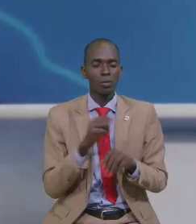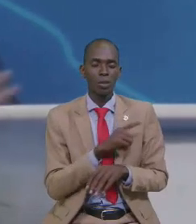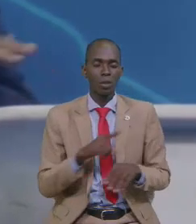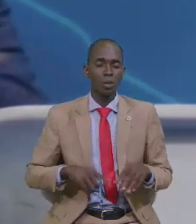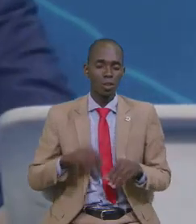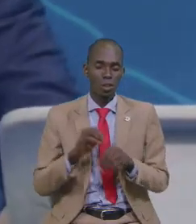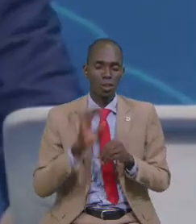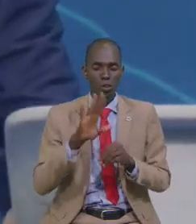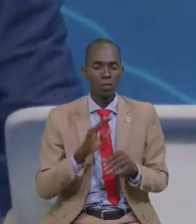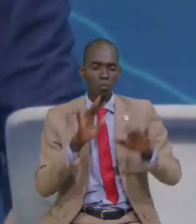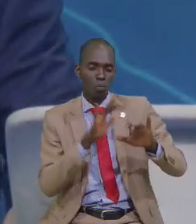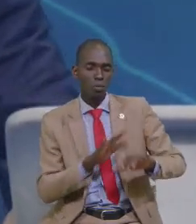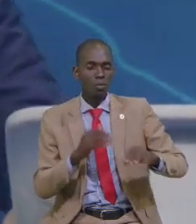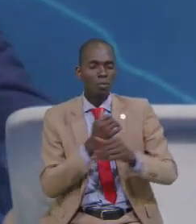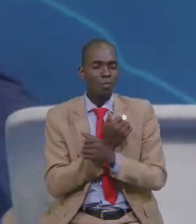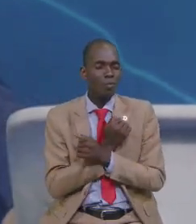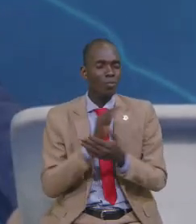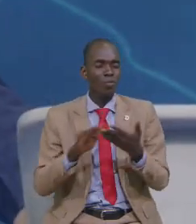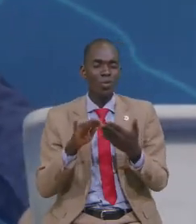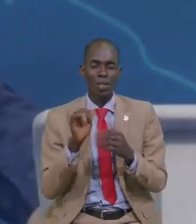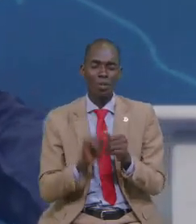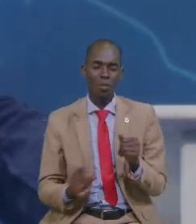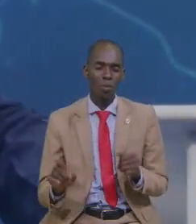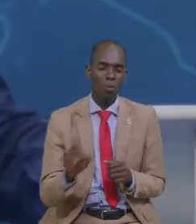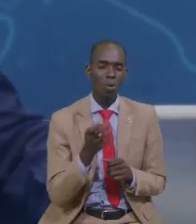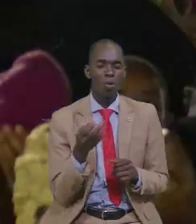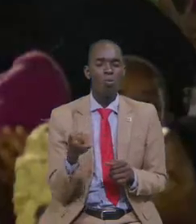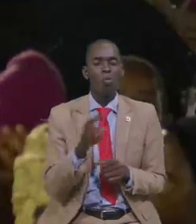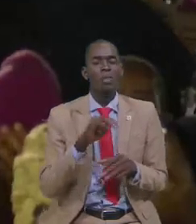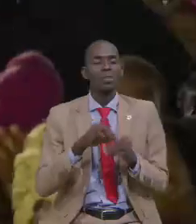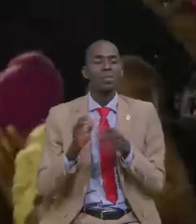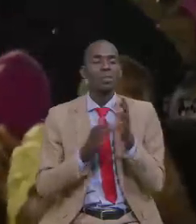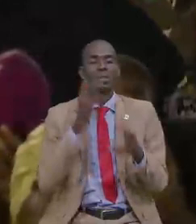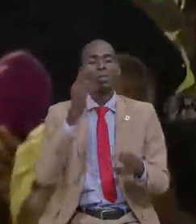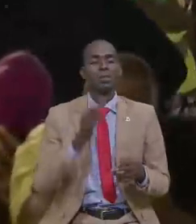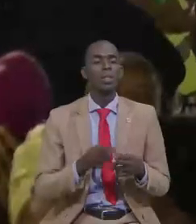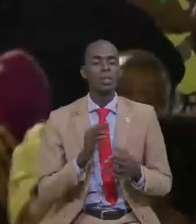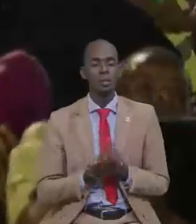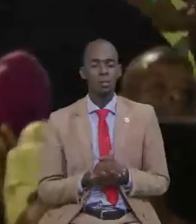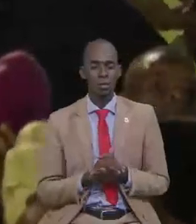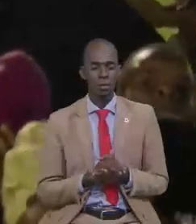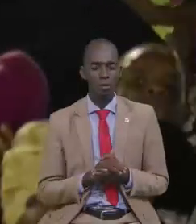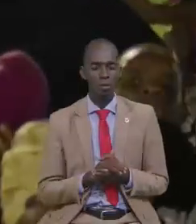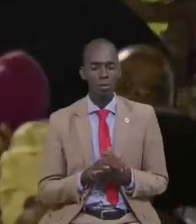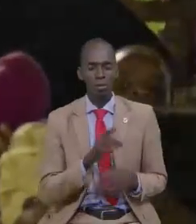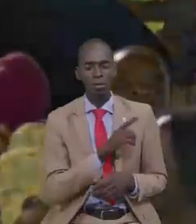love, forgive everyone of them in Jesus' name. Lord, I pray the